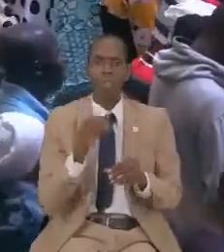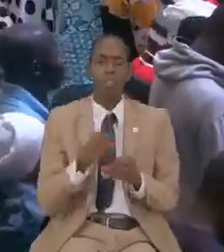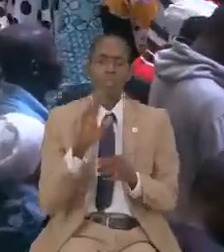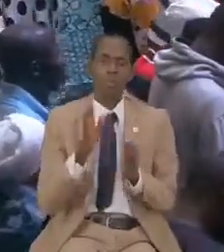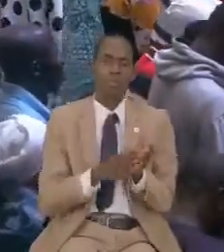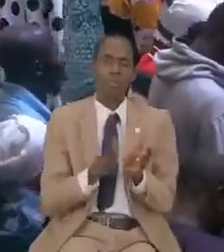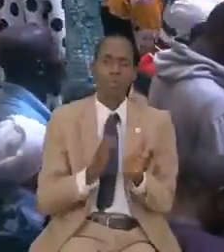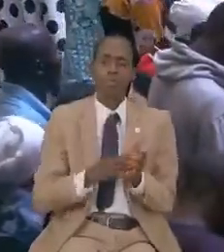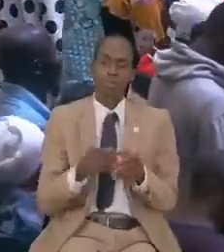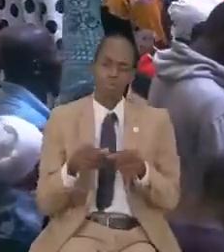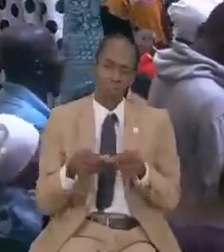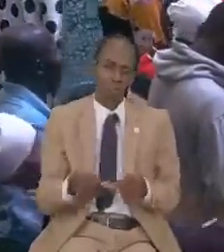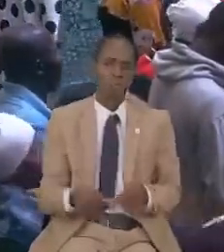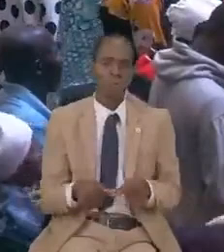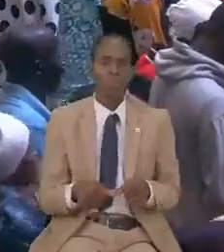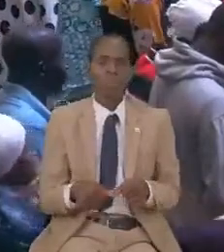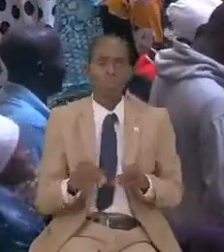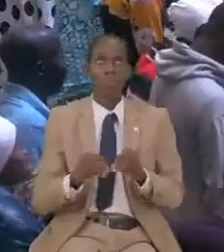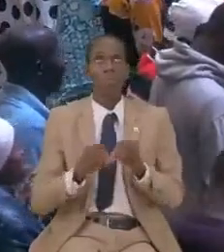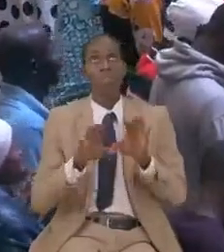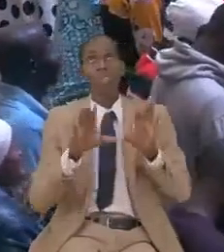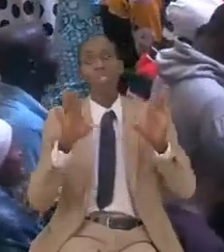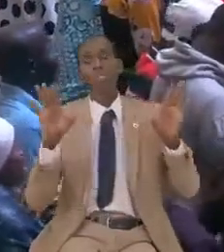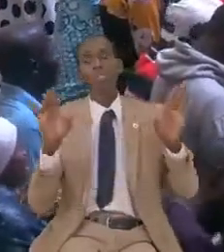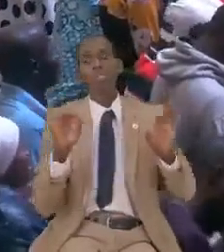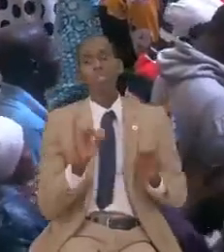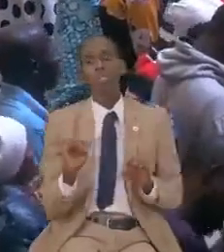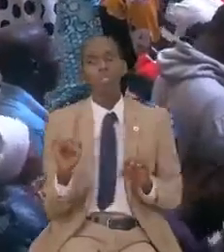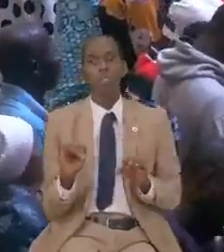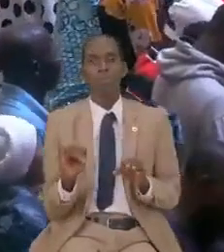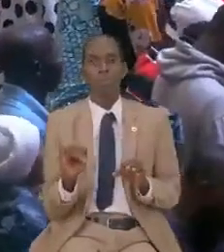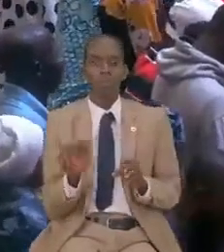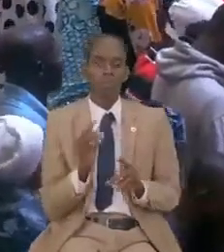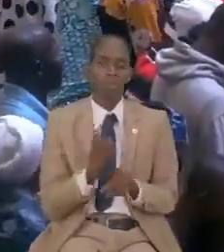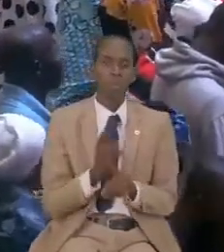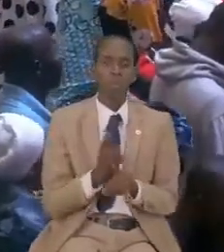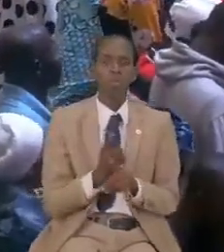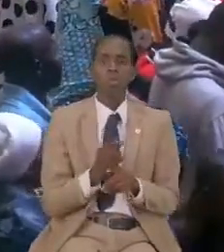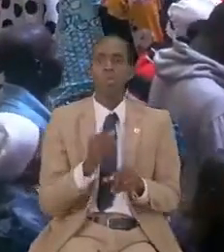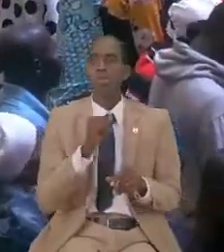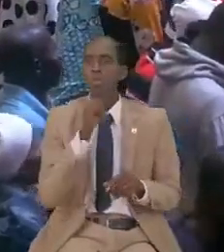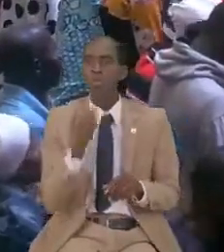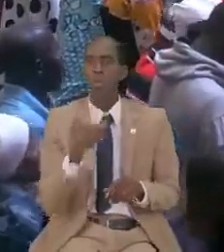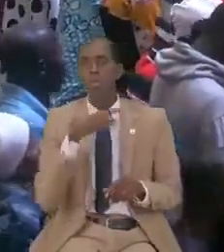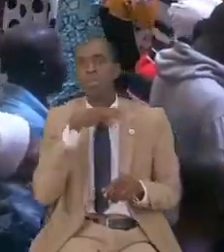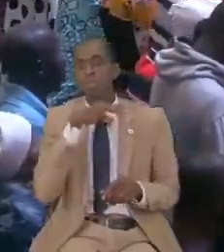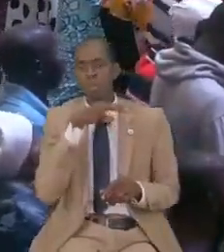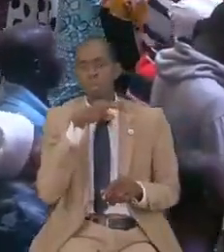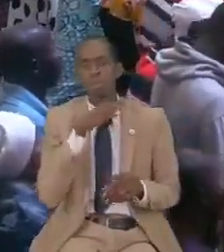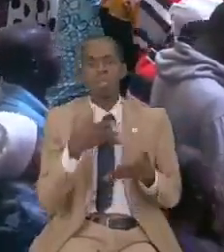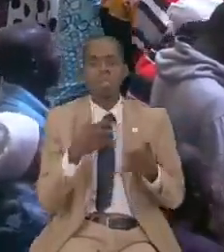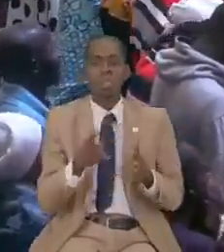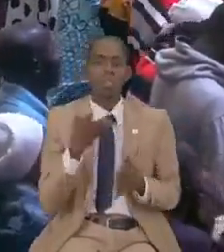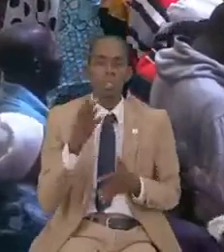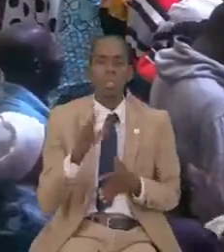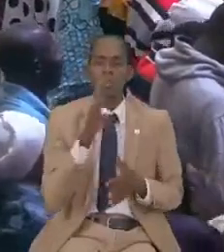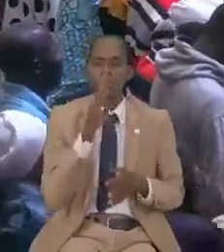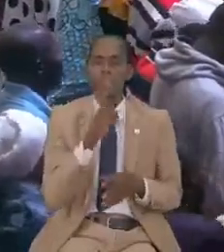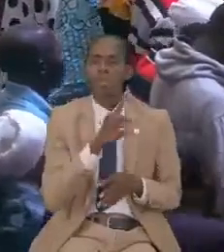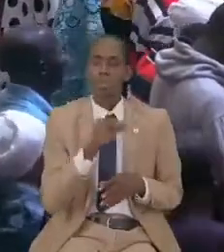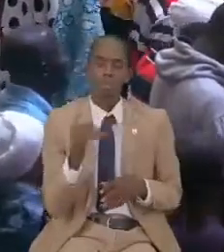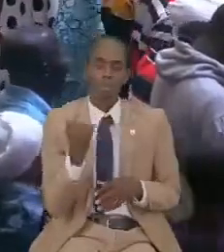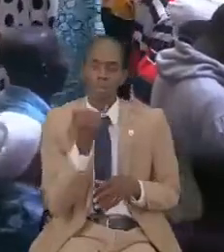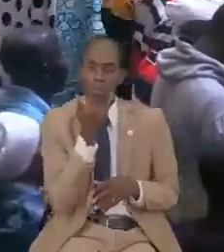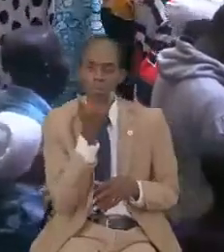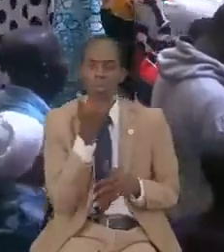school, remain shining, upright, undefiled. Let there be no fault. Let